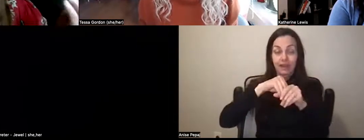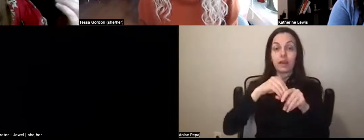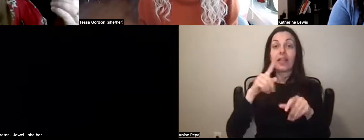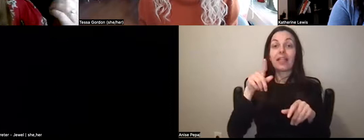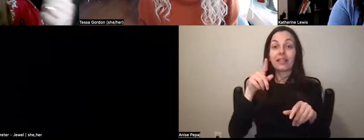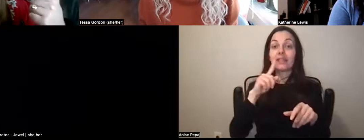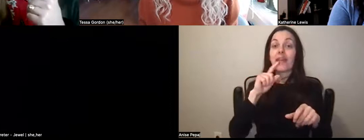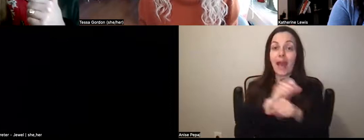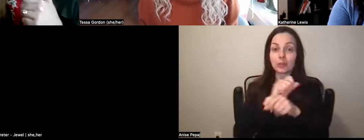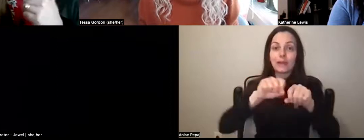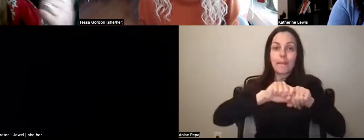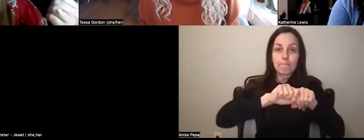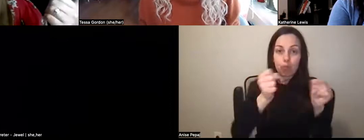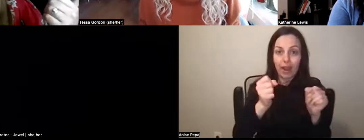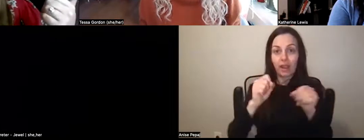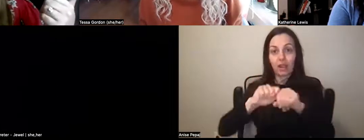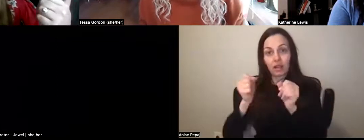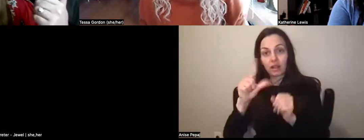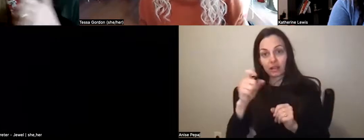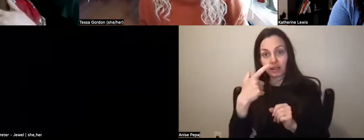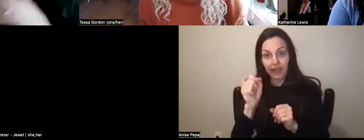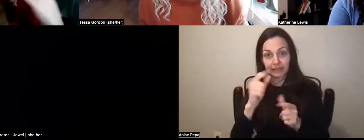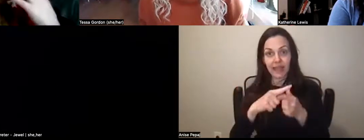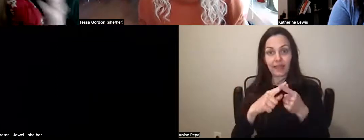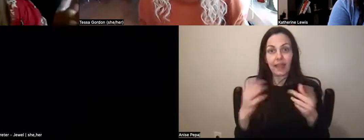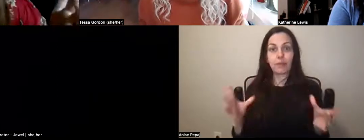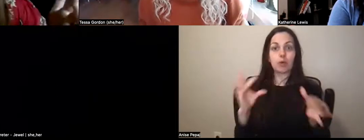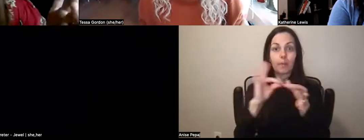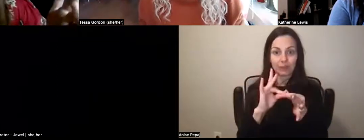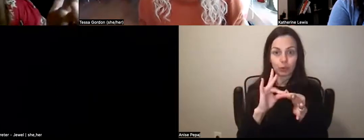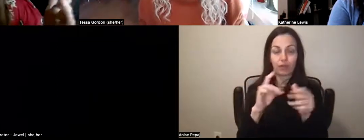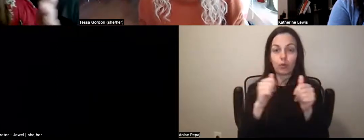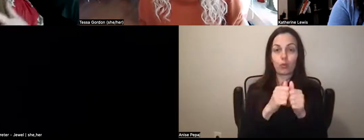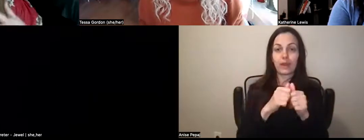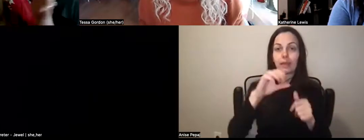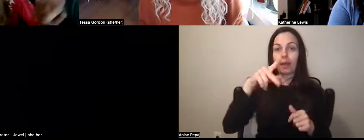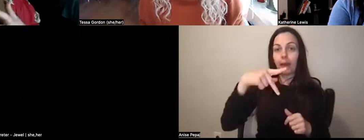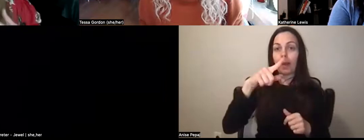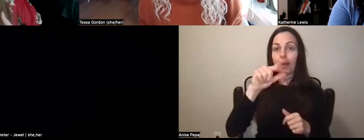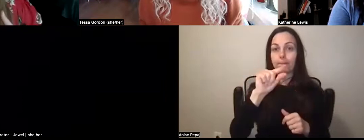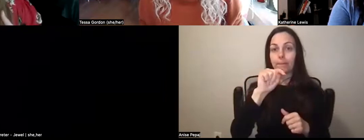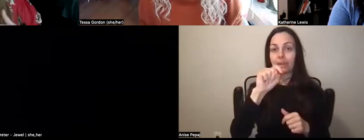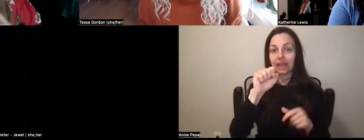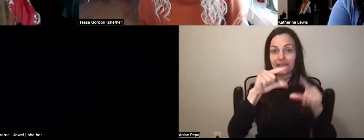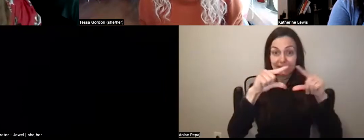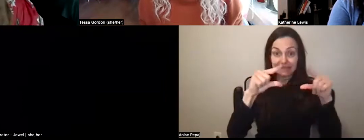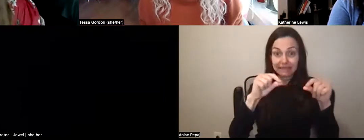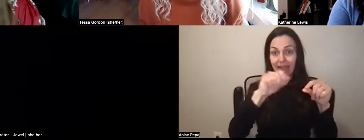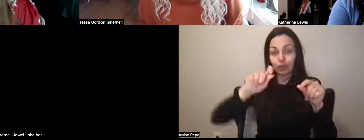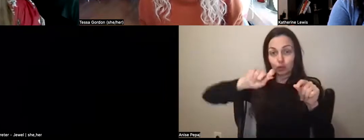and they put them back together with plates and screws. This is a very intense surgery for a very small